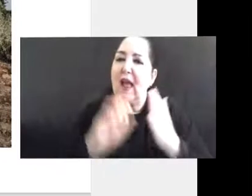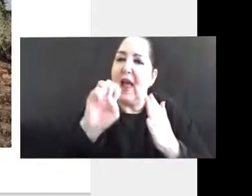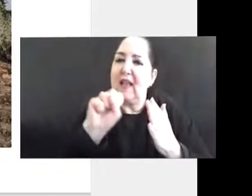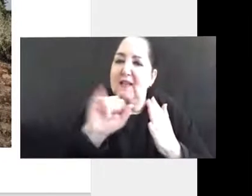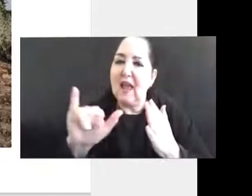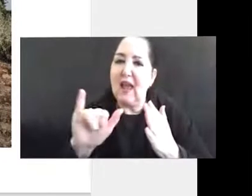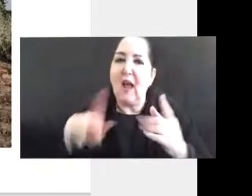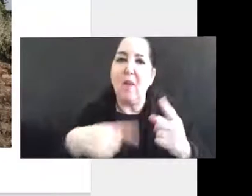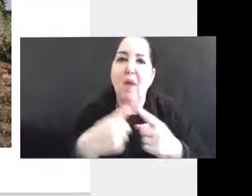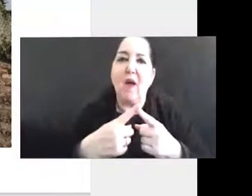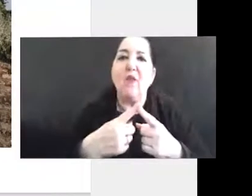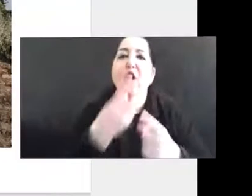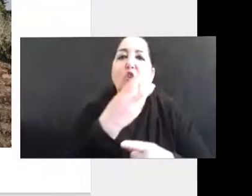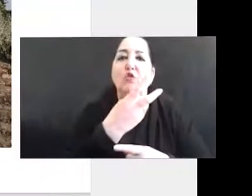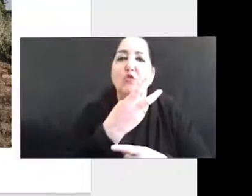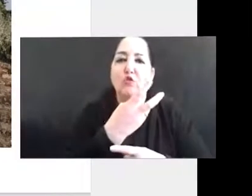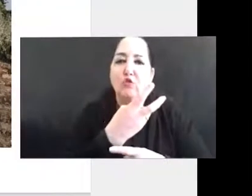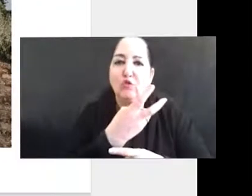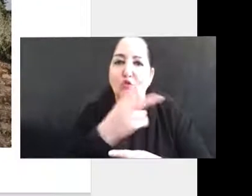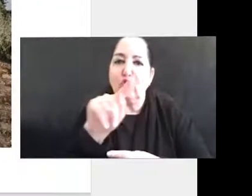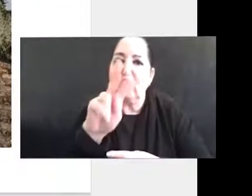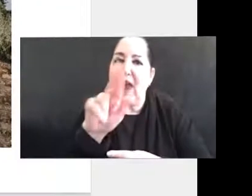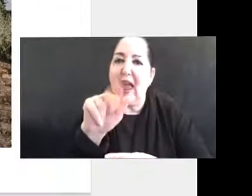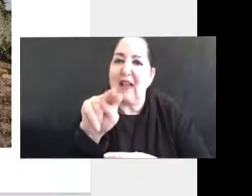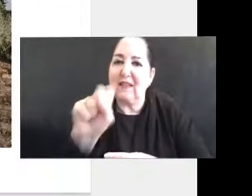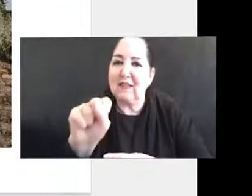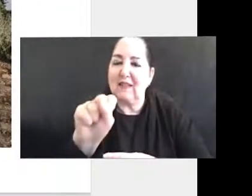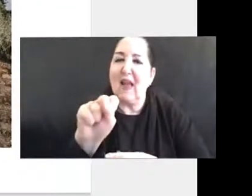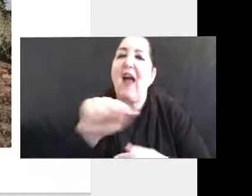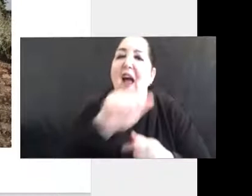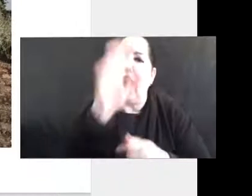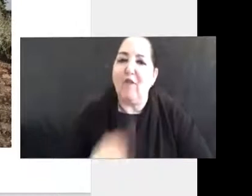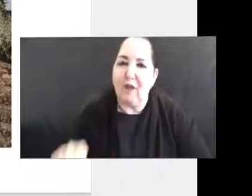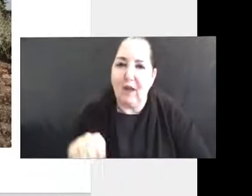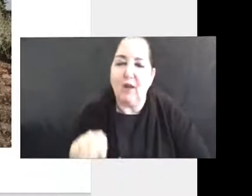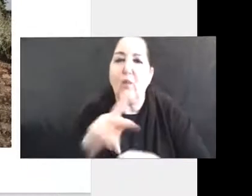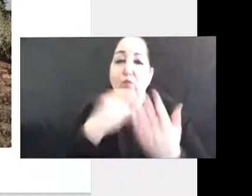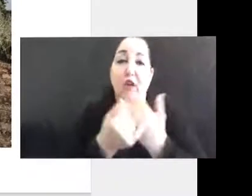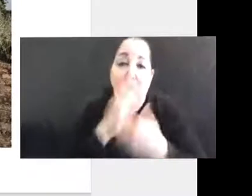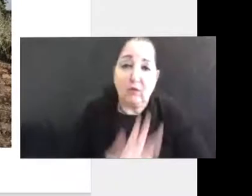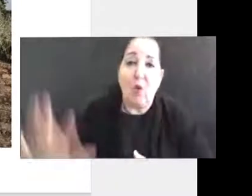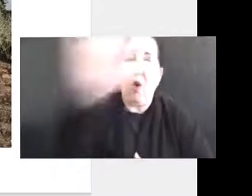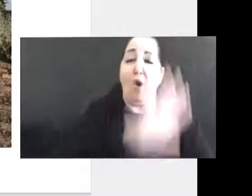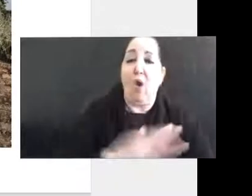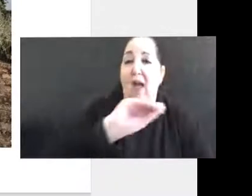on the Invisible Borders Trans-African Project that I wrote in the context of the Field Journal